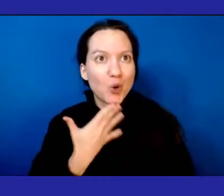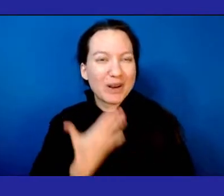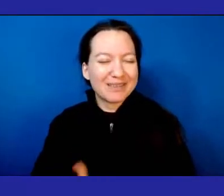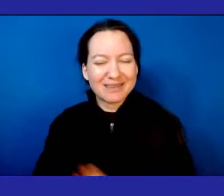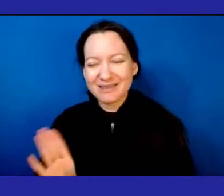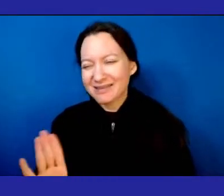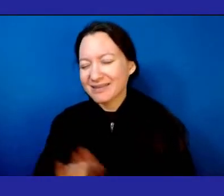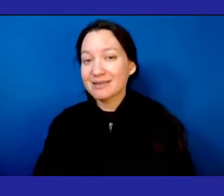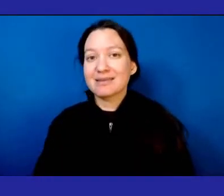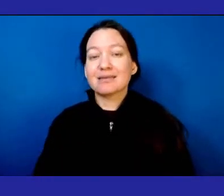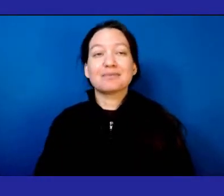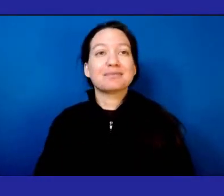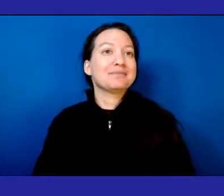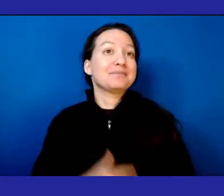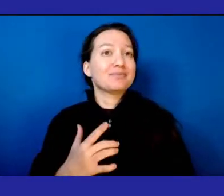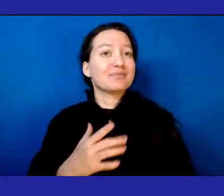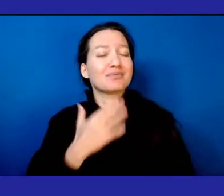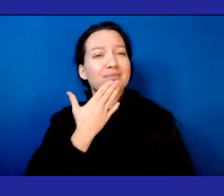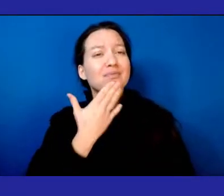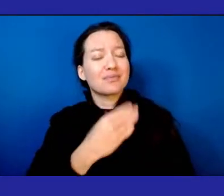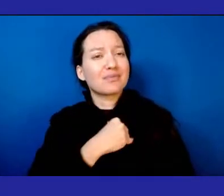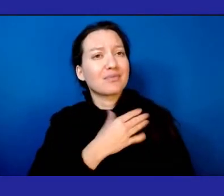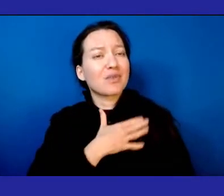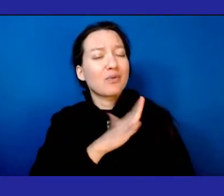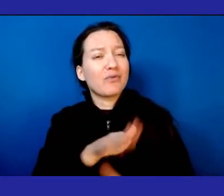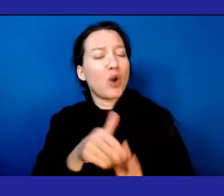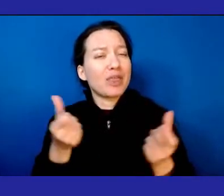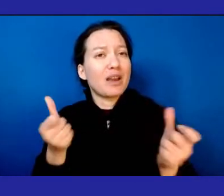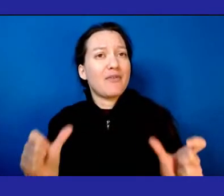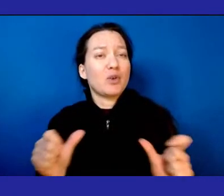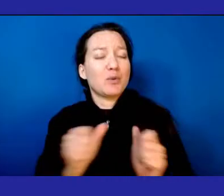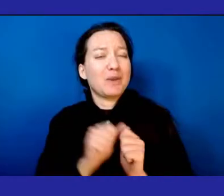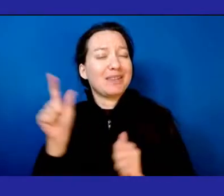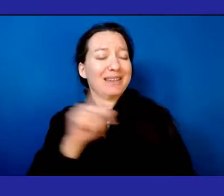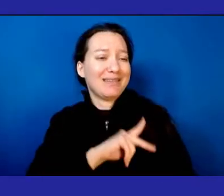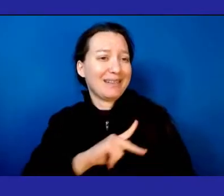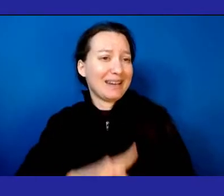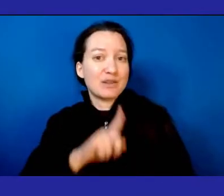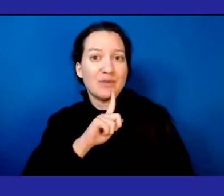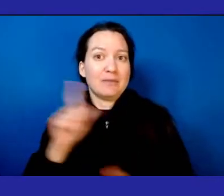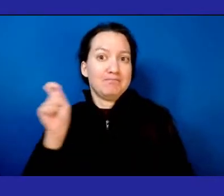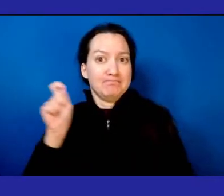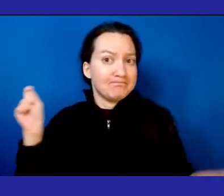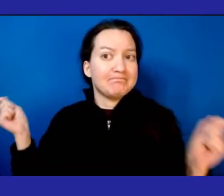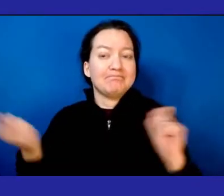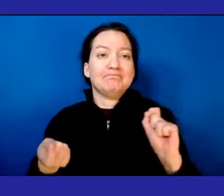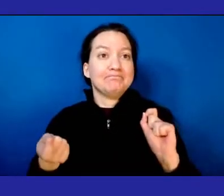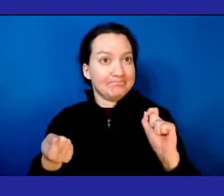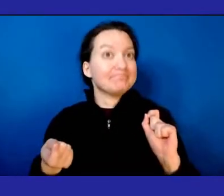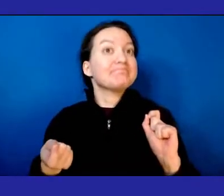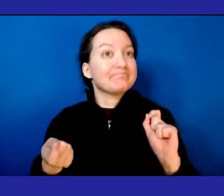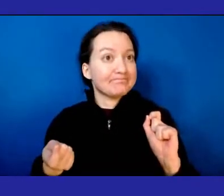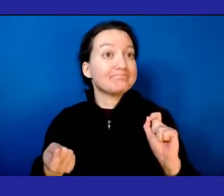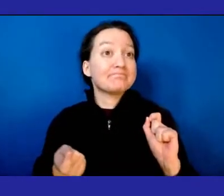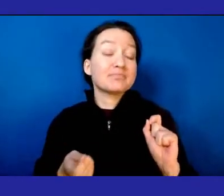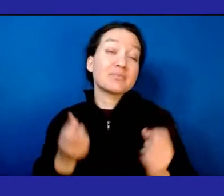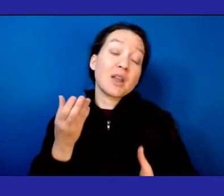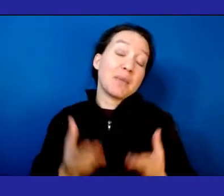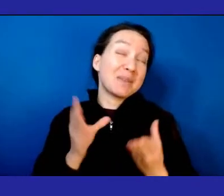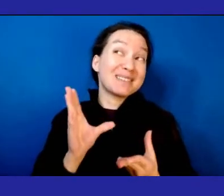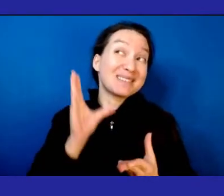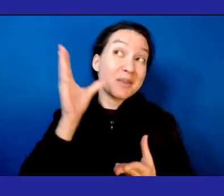So I appreciate all the efforts that you've been doing at King's to try to really change that, and maybe